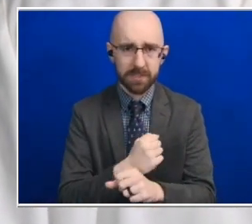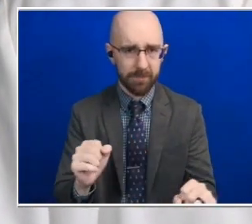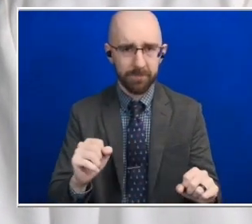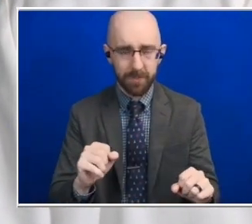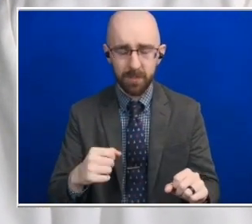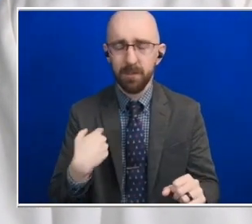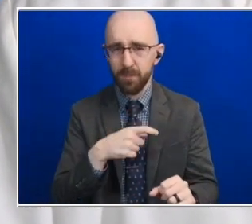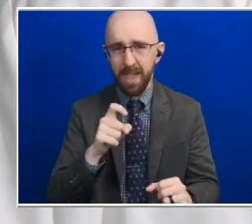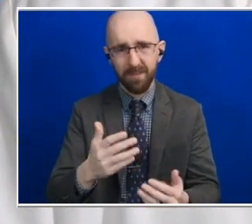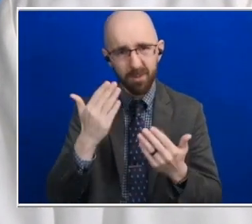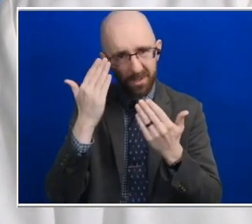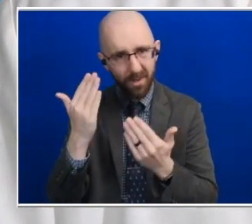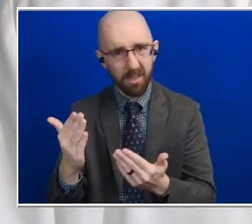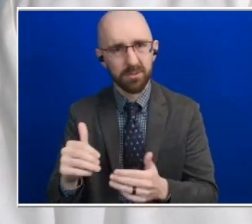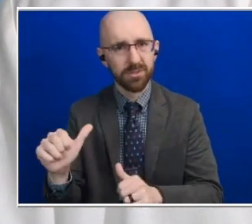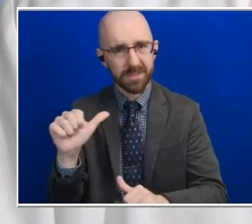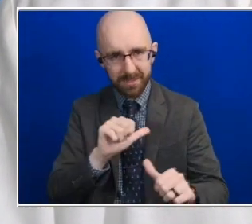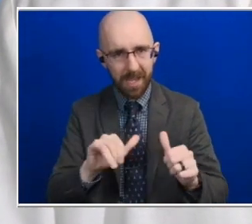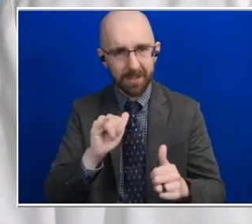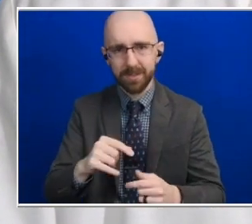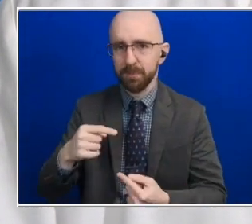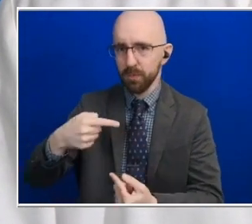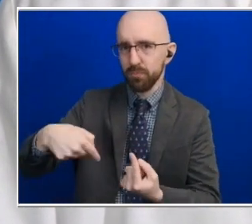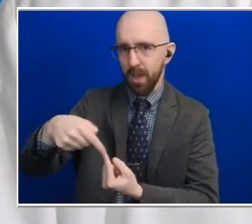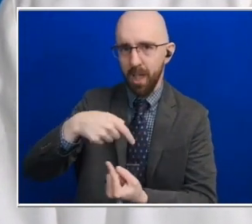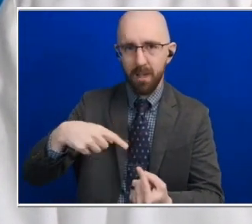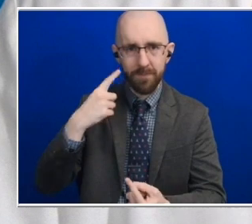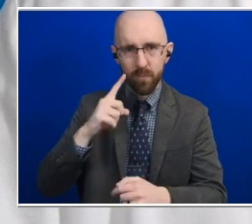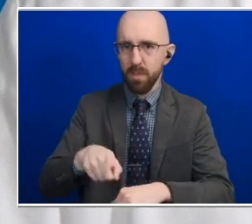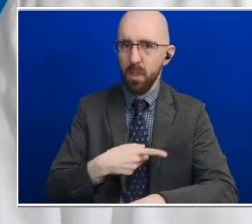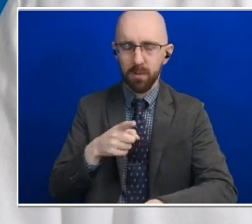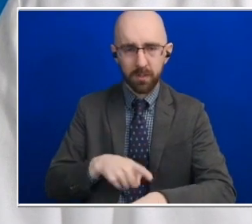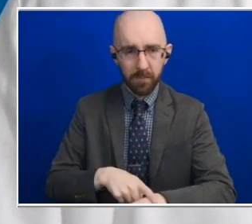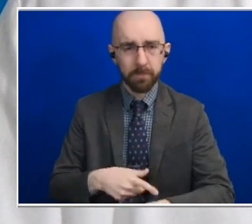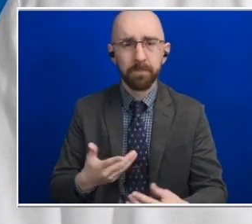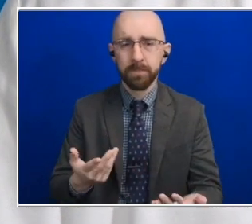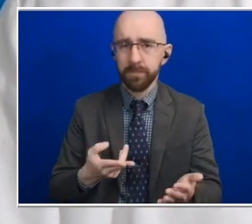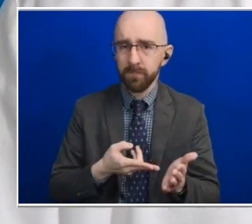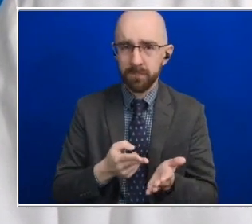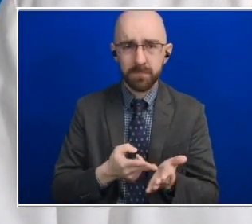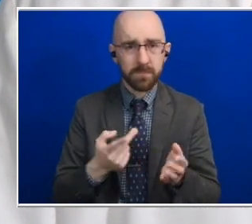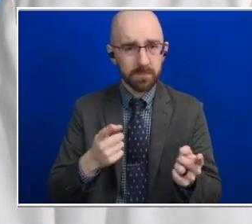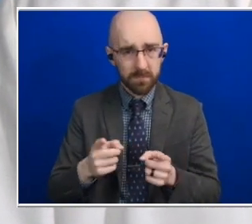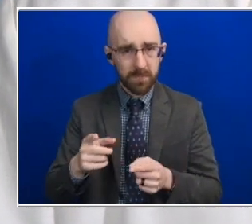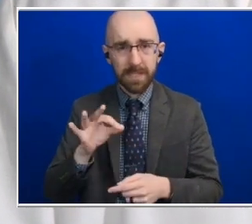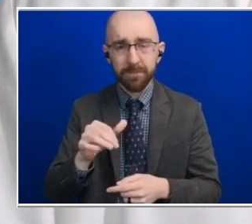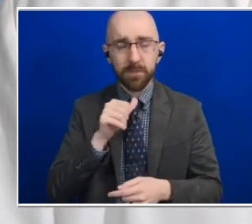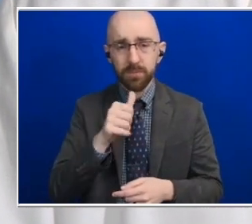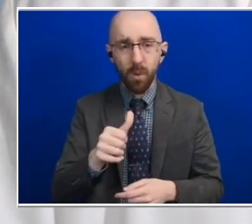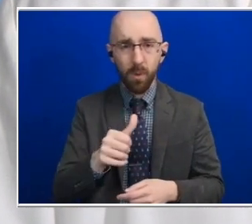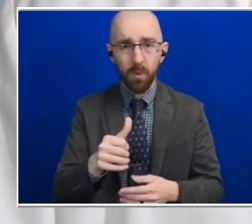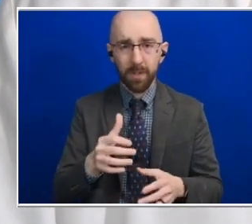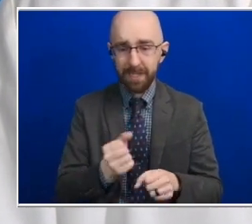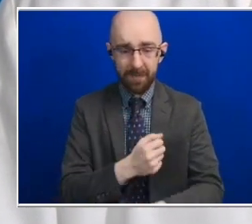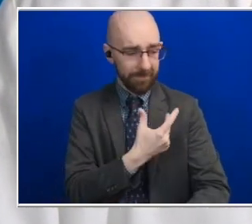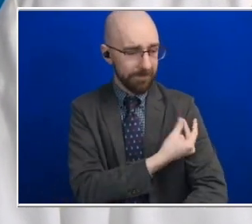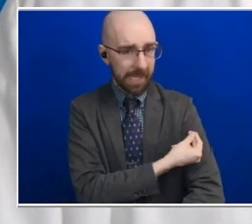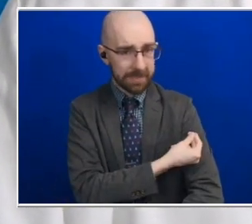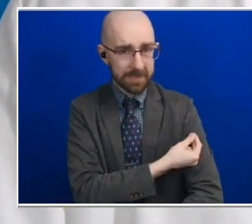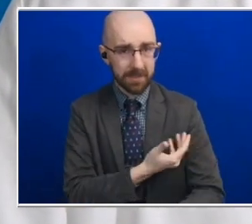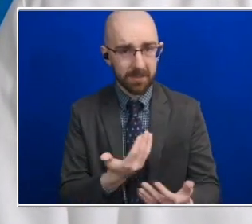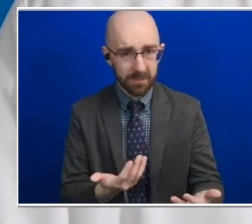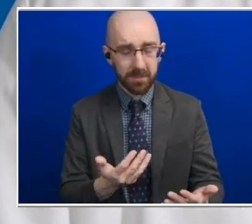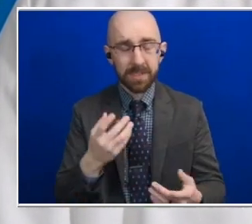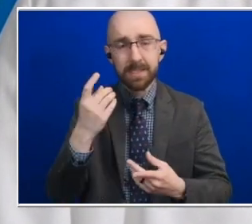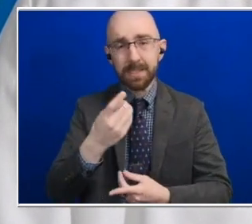the science that's been around this for a long time, and the proof of what happens when you don't take measles or you don't get the vaccination. A disease that we haven't